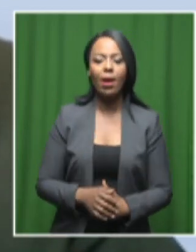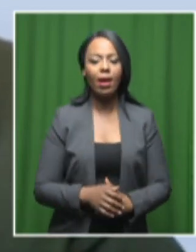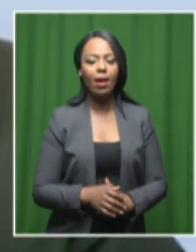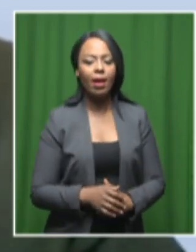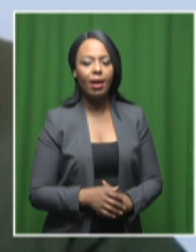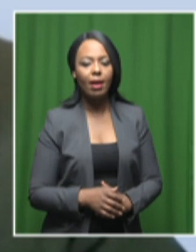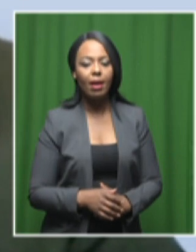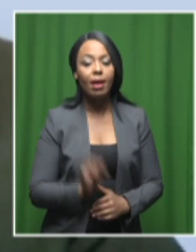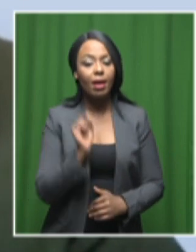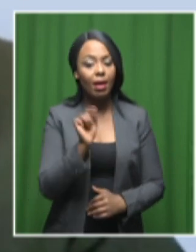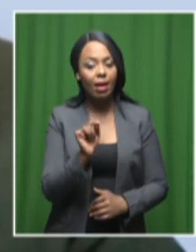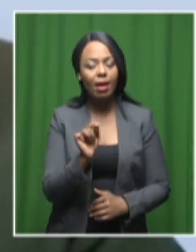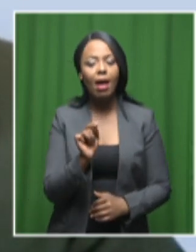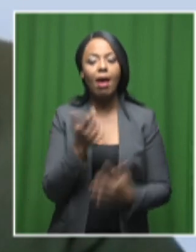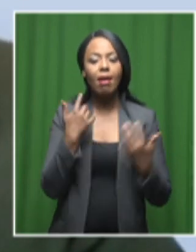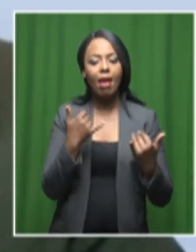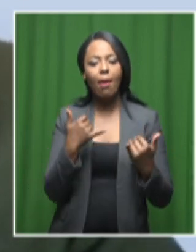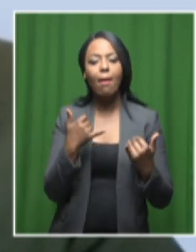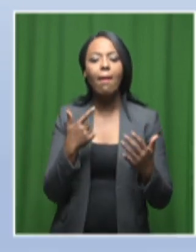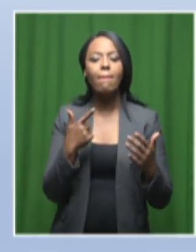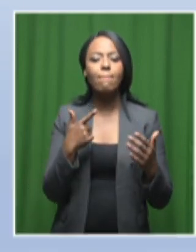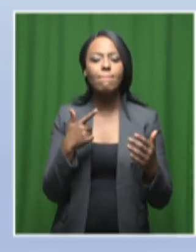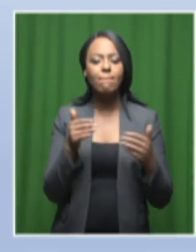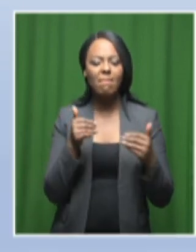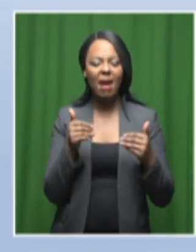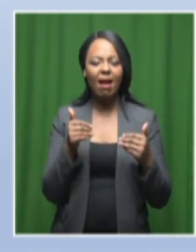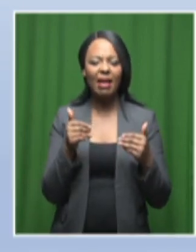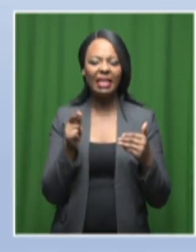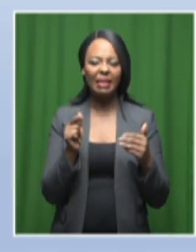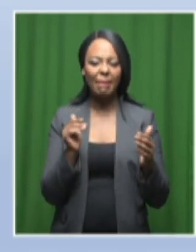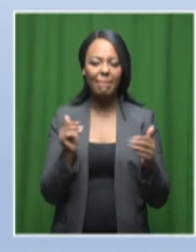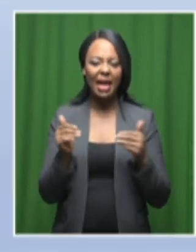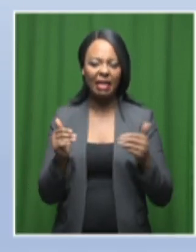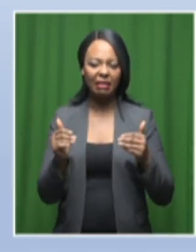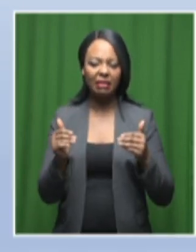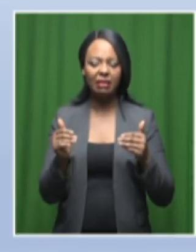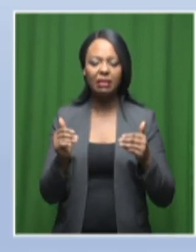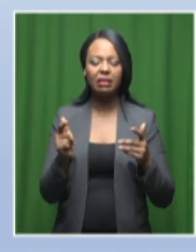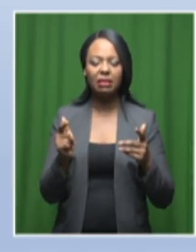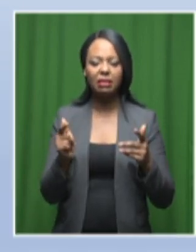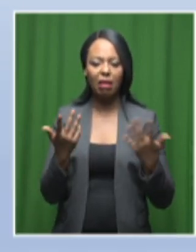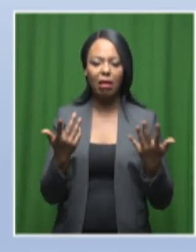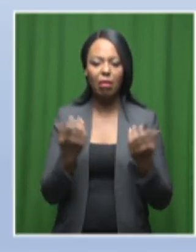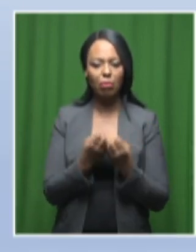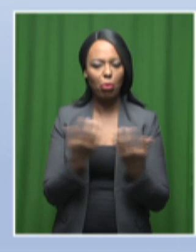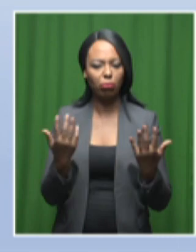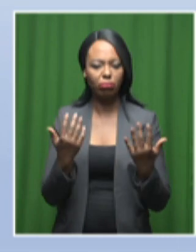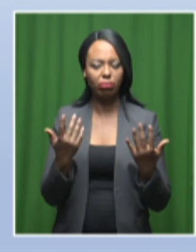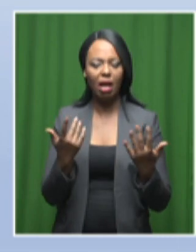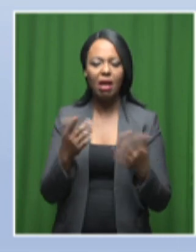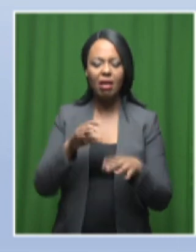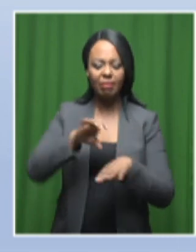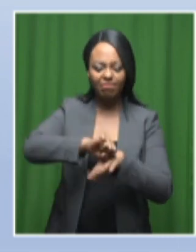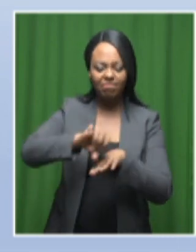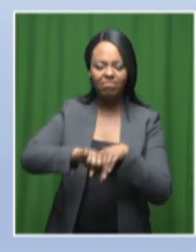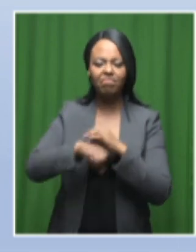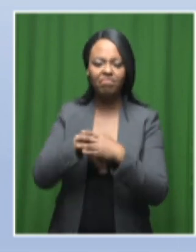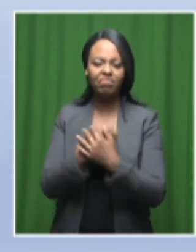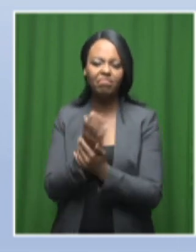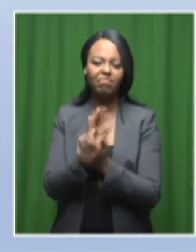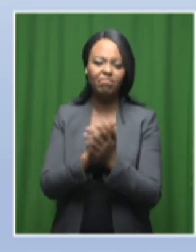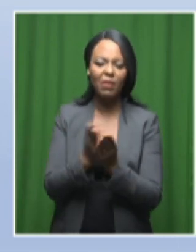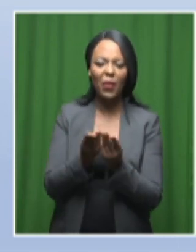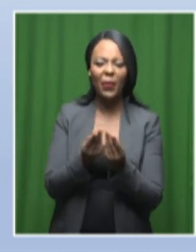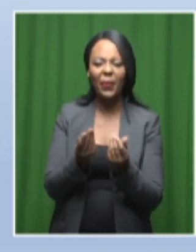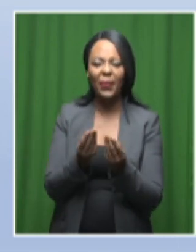Management of atopic eczema is really stepwise. The mainstay of management is frequent and liberal moisturization. I've heard